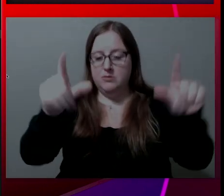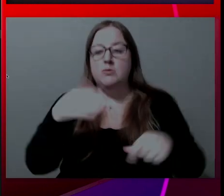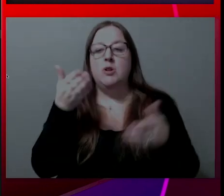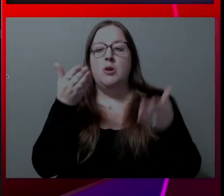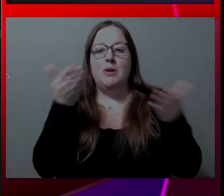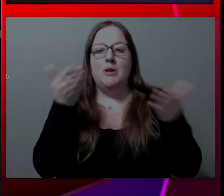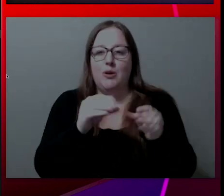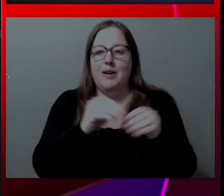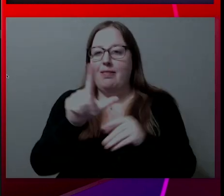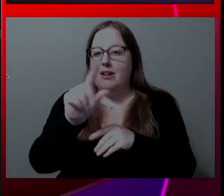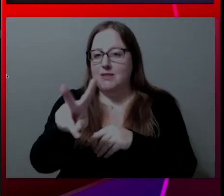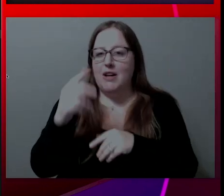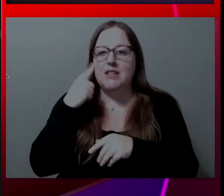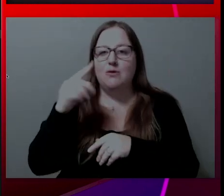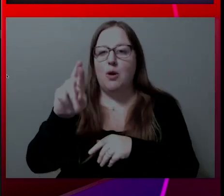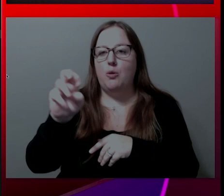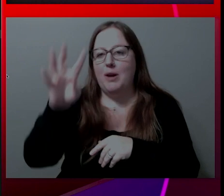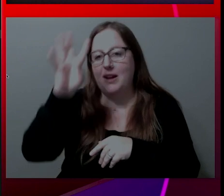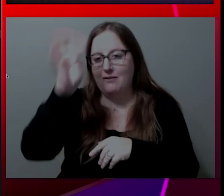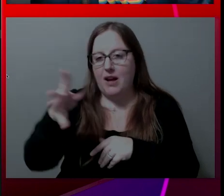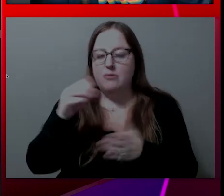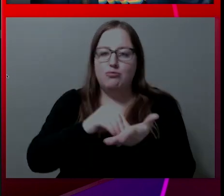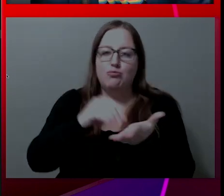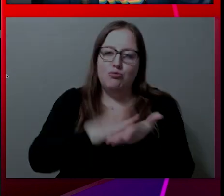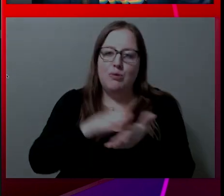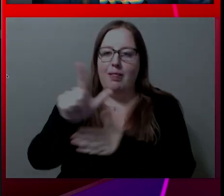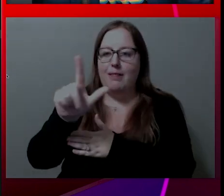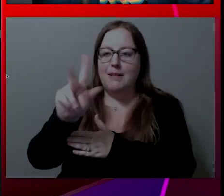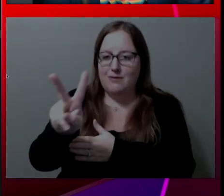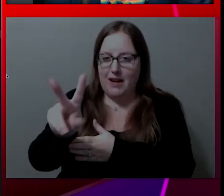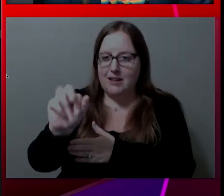Vegas for reInvent, so I'll go ahead and type in Las Vegas Strip.